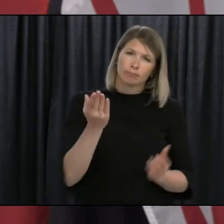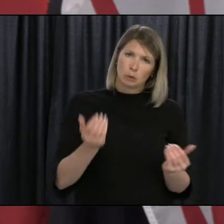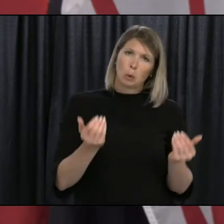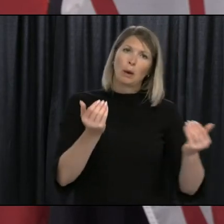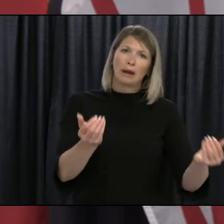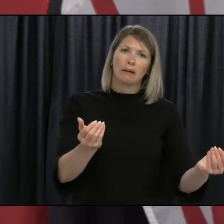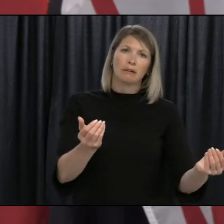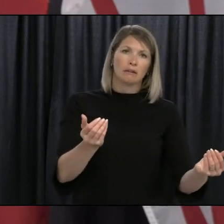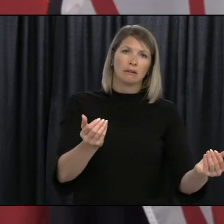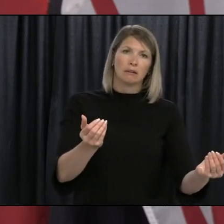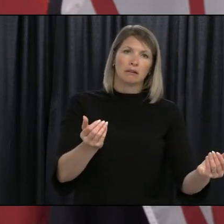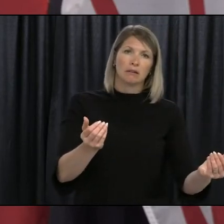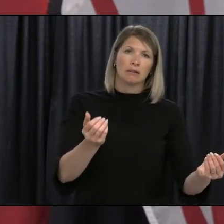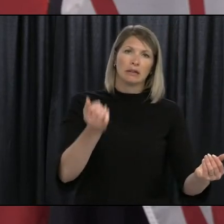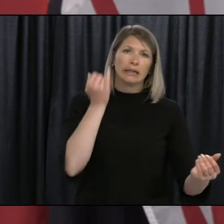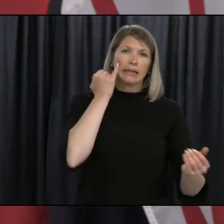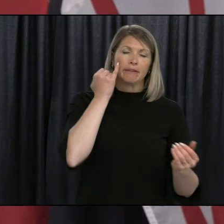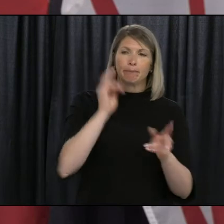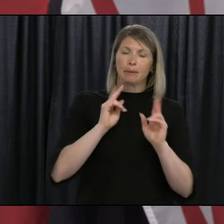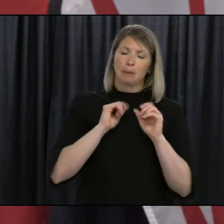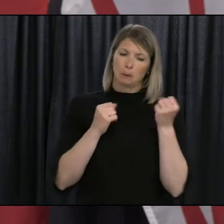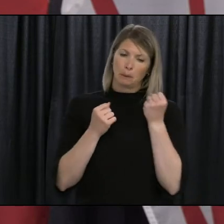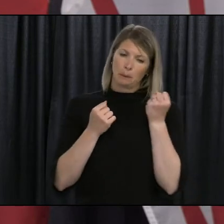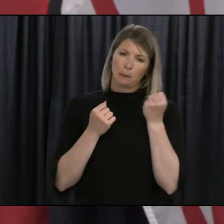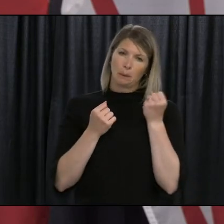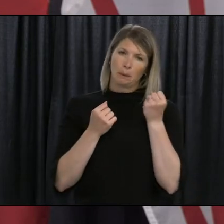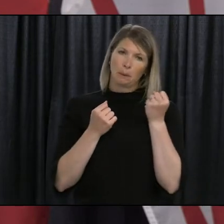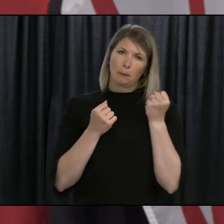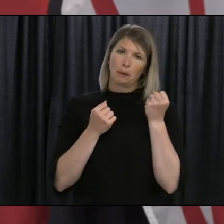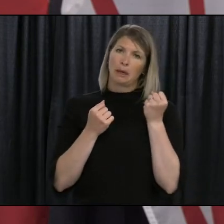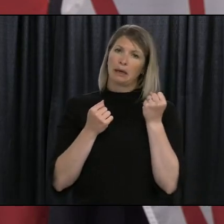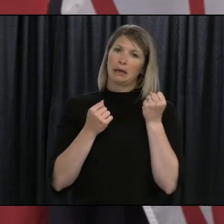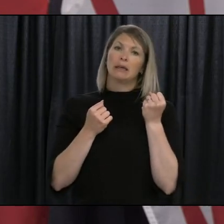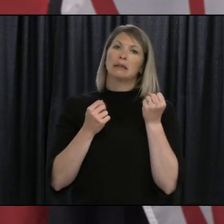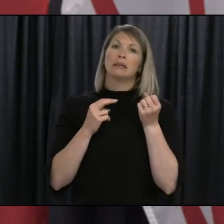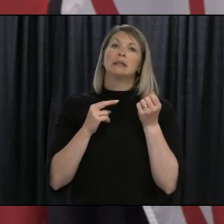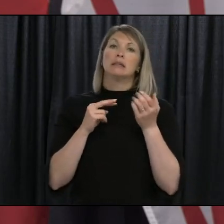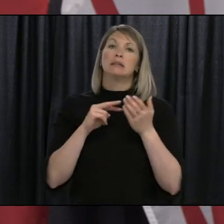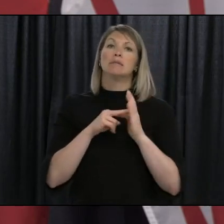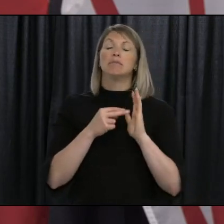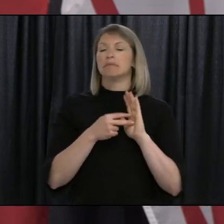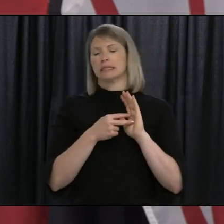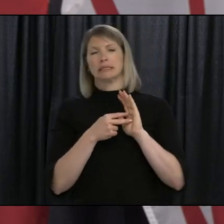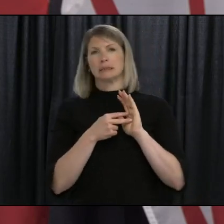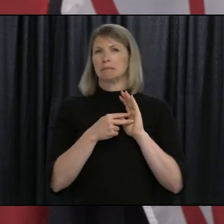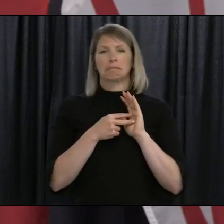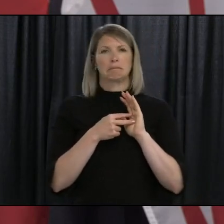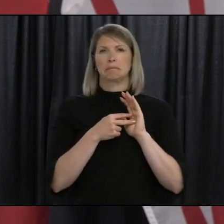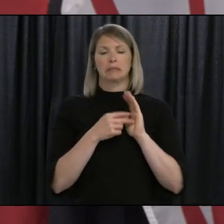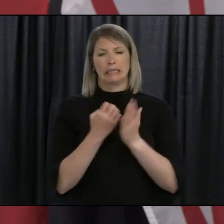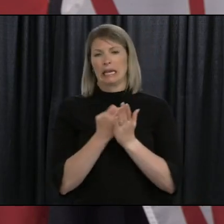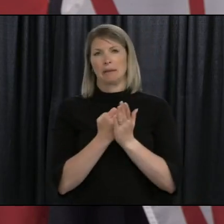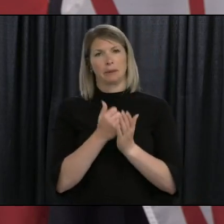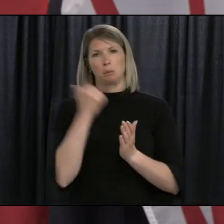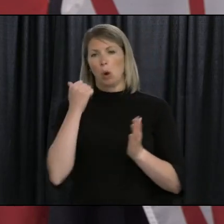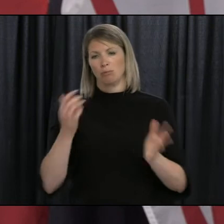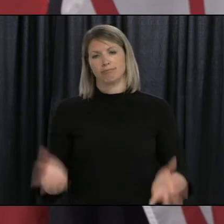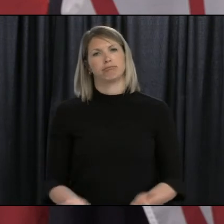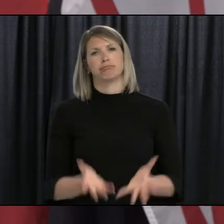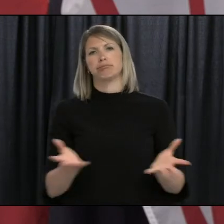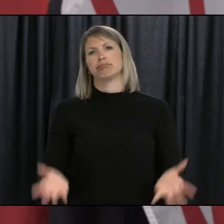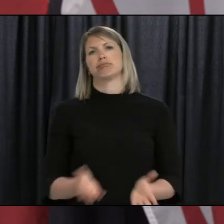things will obviously take investment by the province, but I think they're absolutely